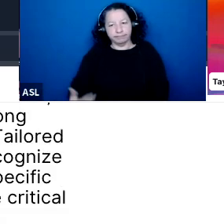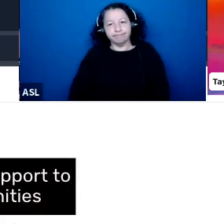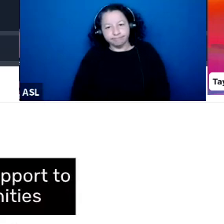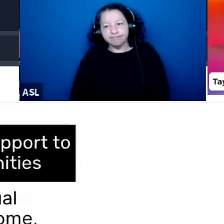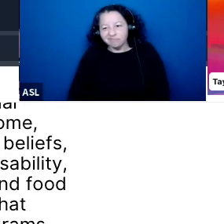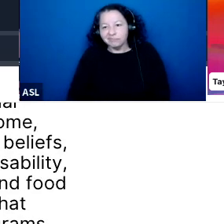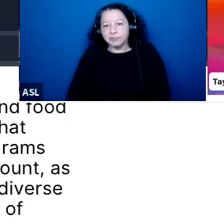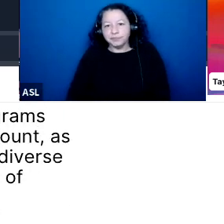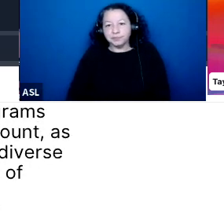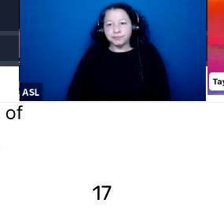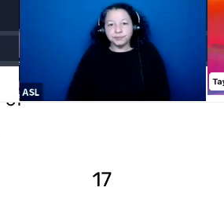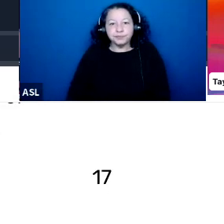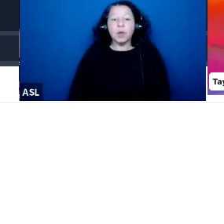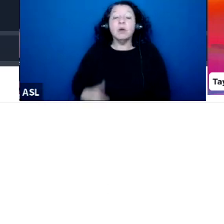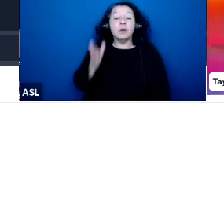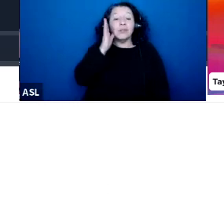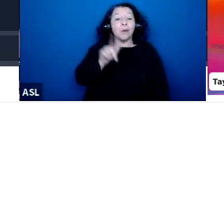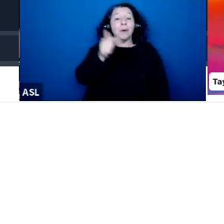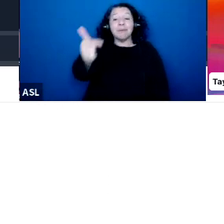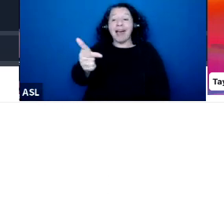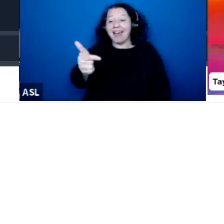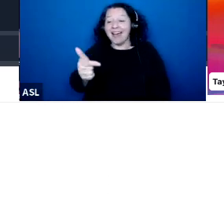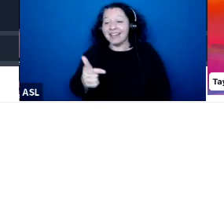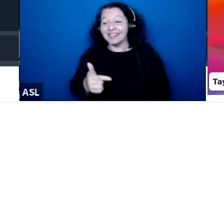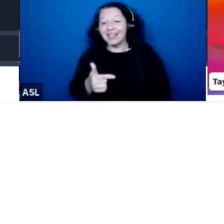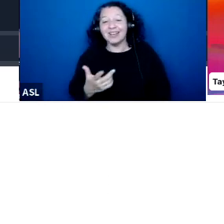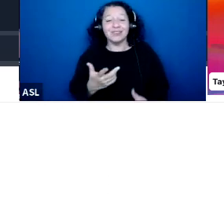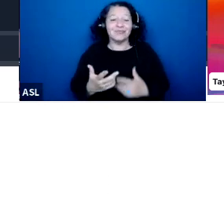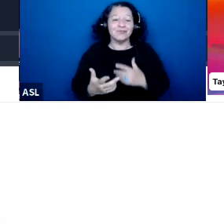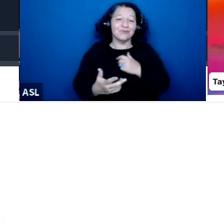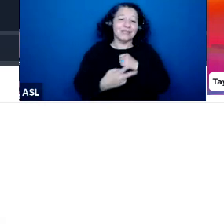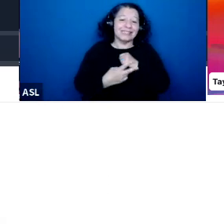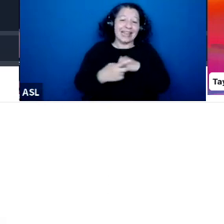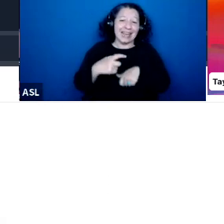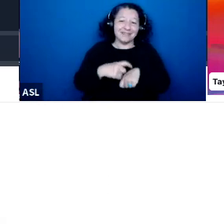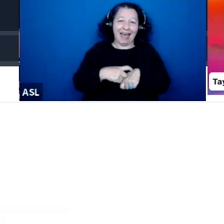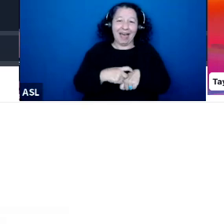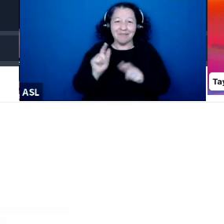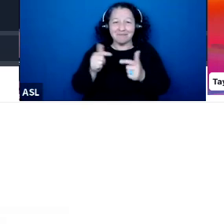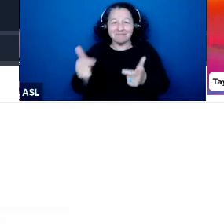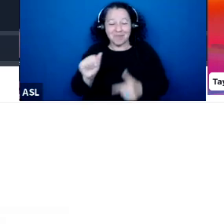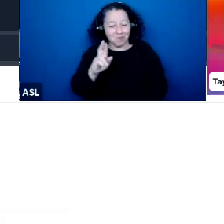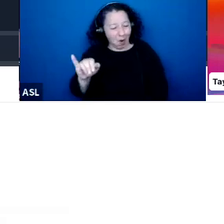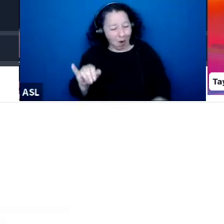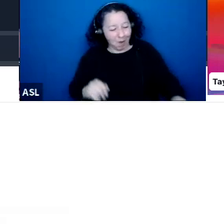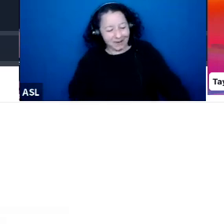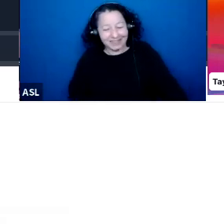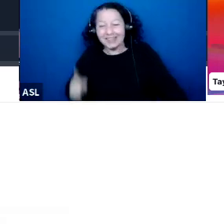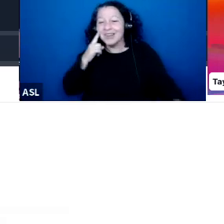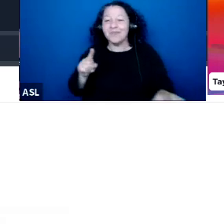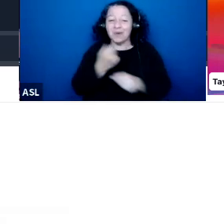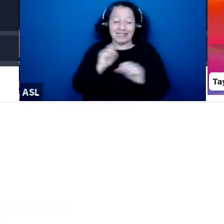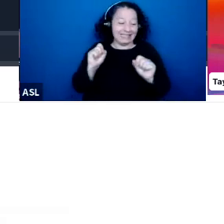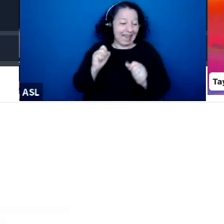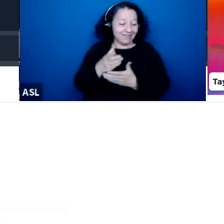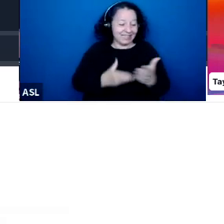support. So I am going to pass it off just for the sake of time. I'm going to pass it off to Ari to get us into the